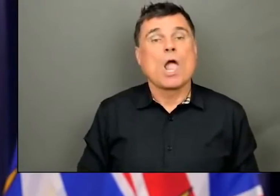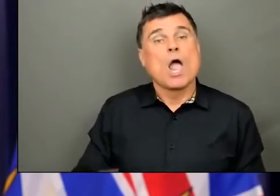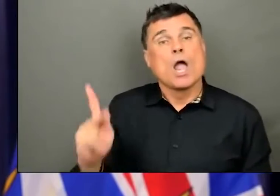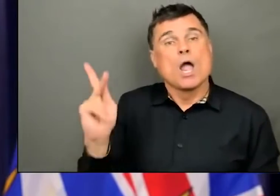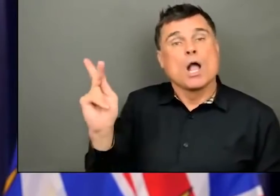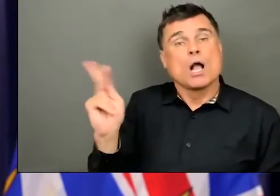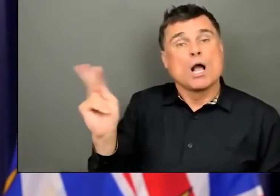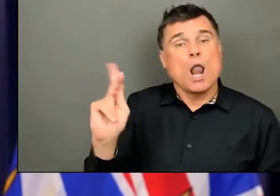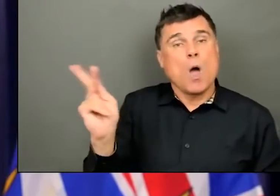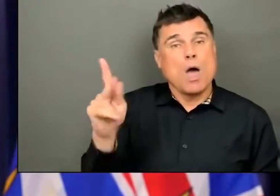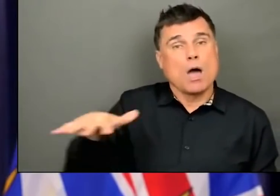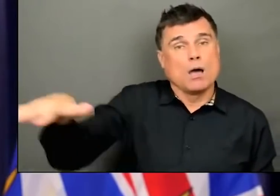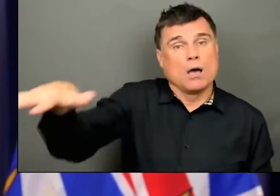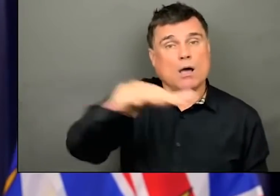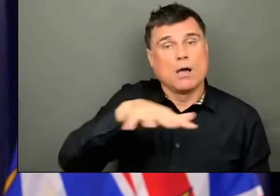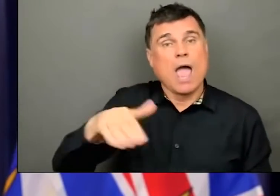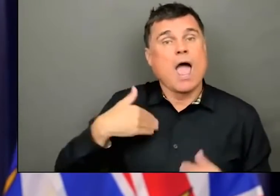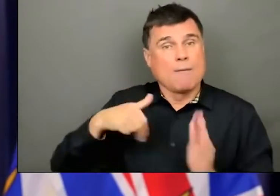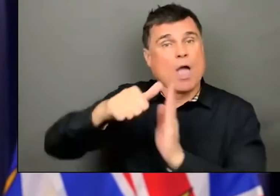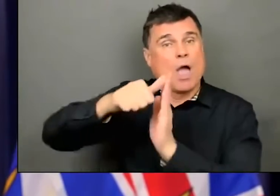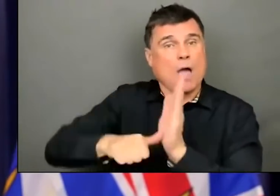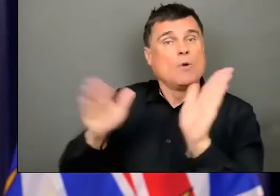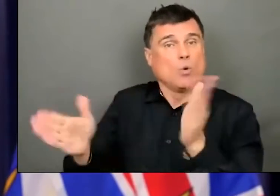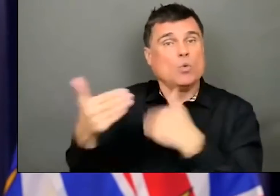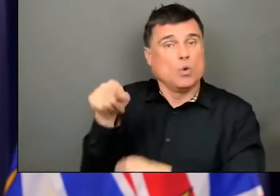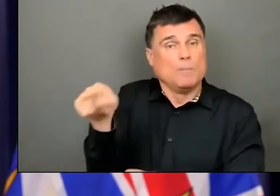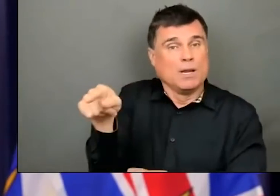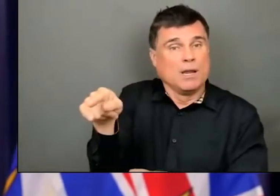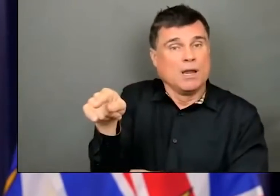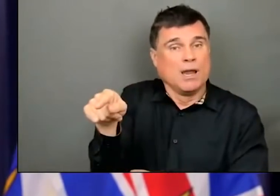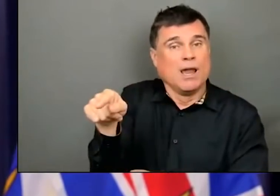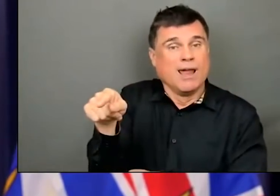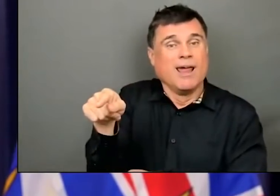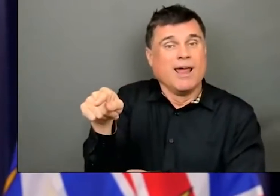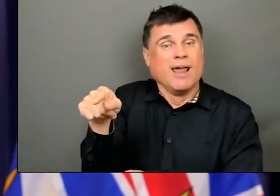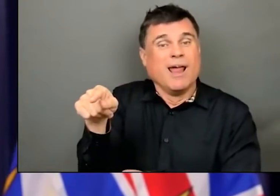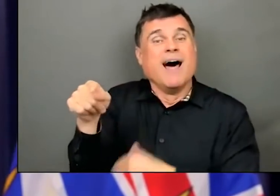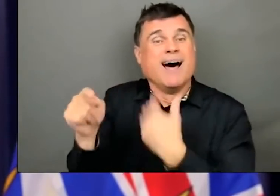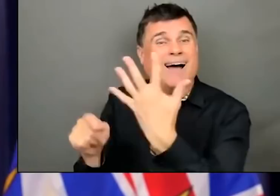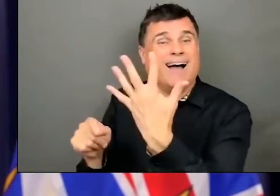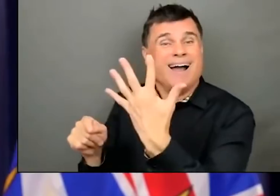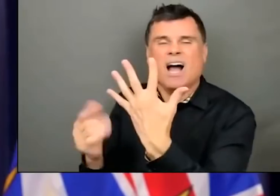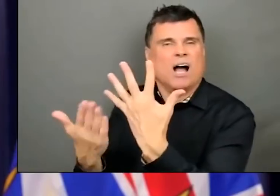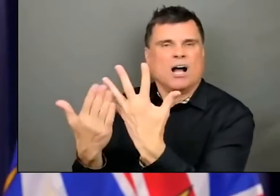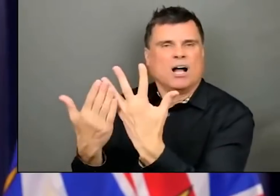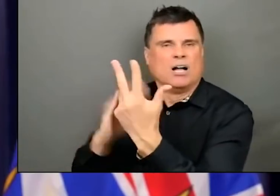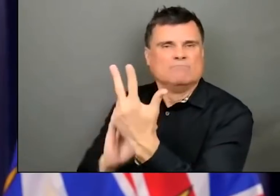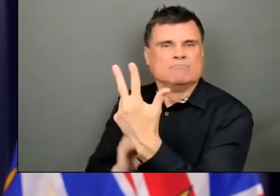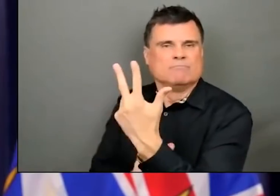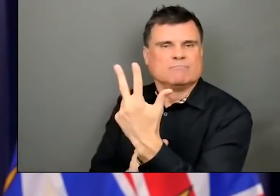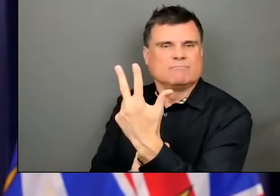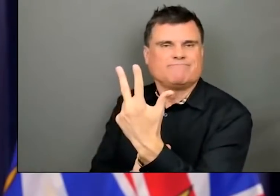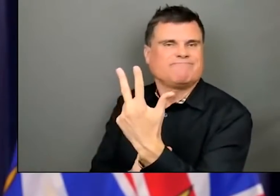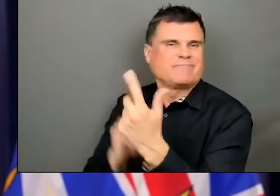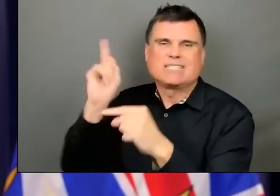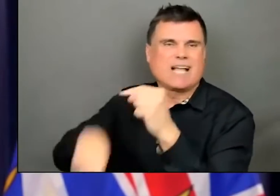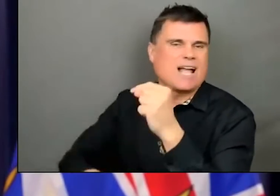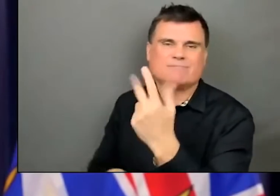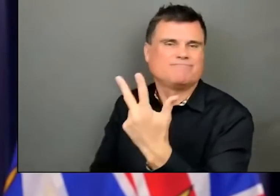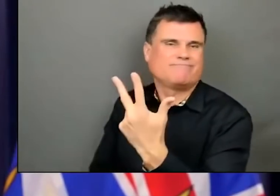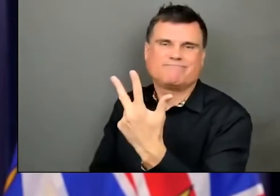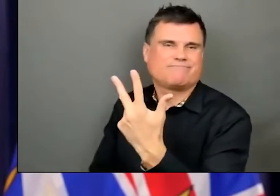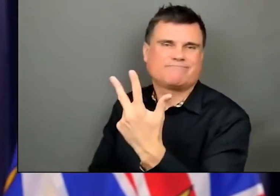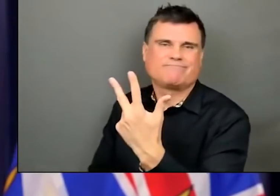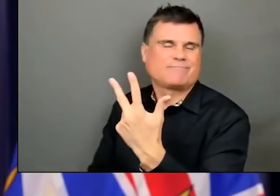for staff who did not meet vaccination requirements who are on unpaid leave. This will improve next week with just 1